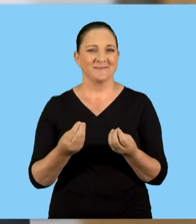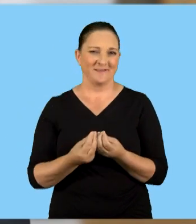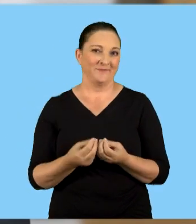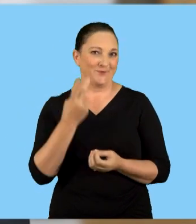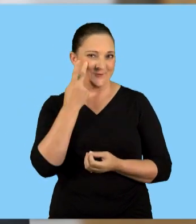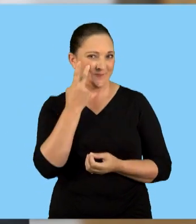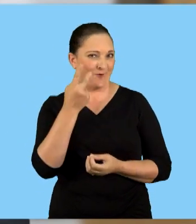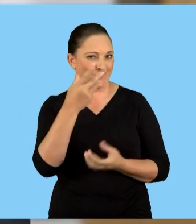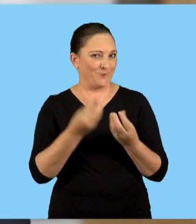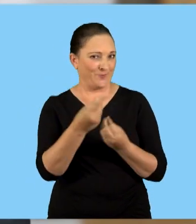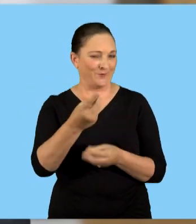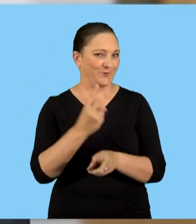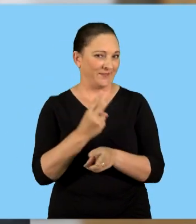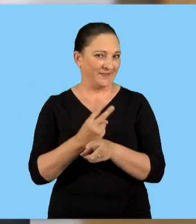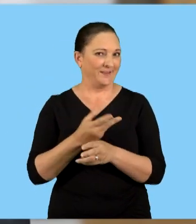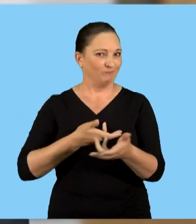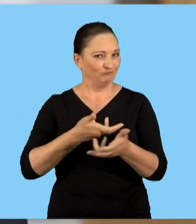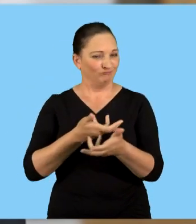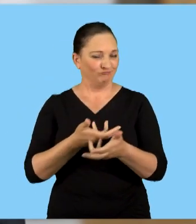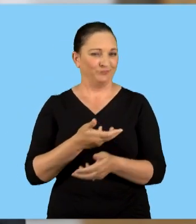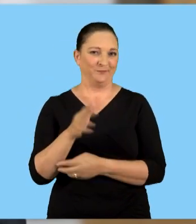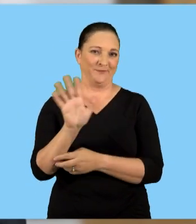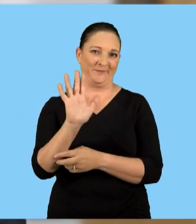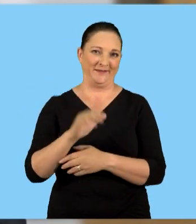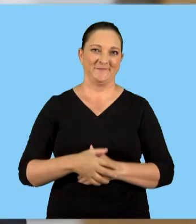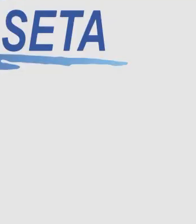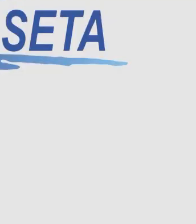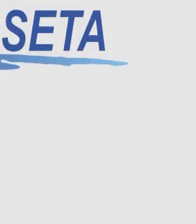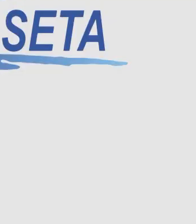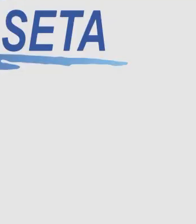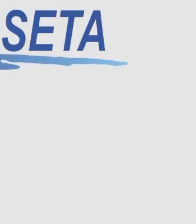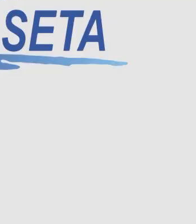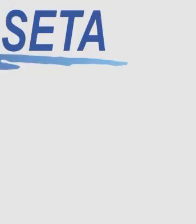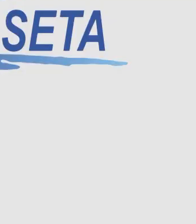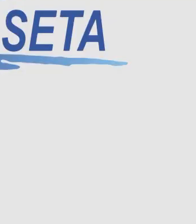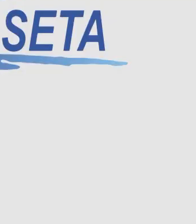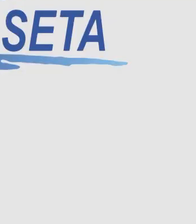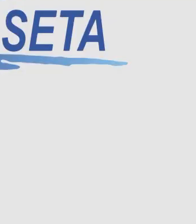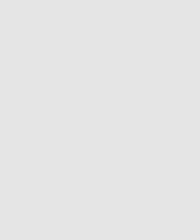chatting to you guys again. Take care. Bye-bye.